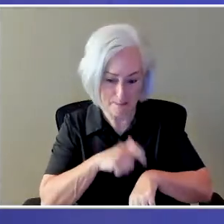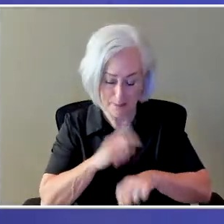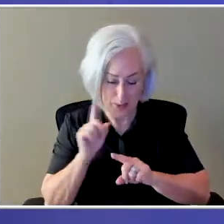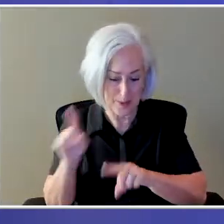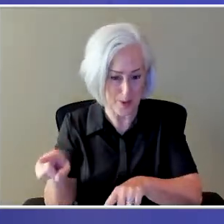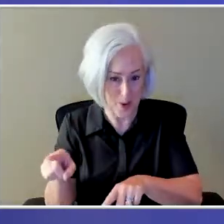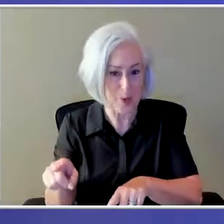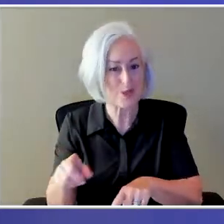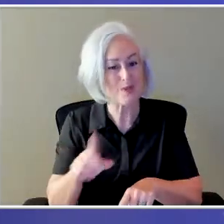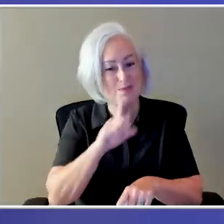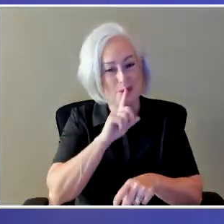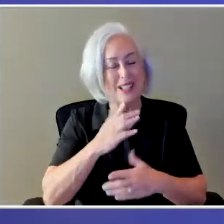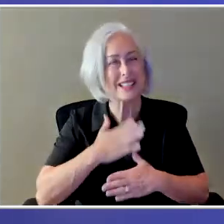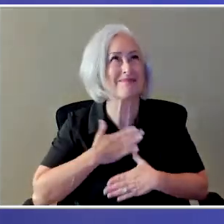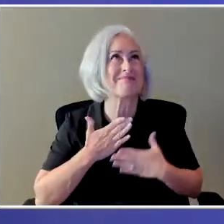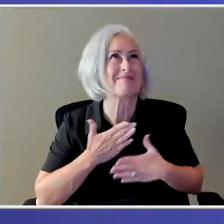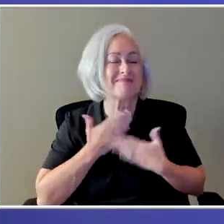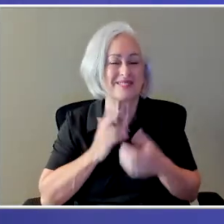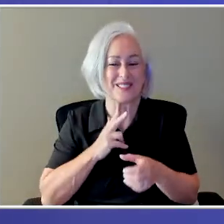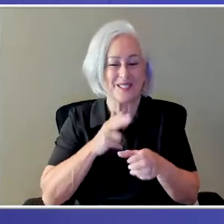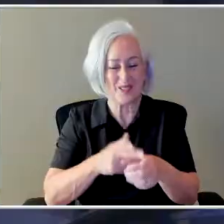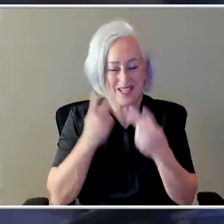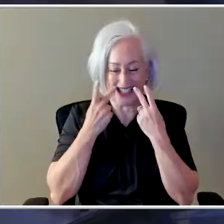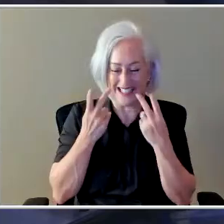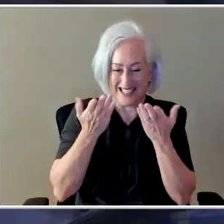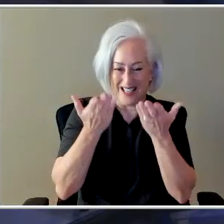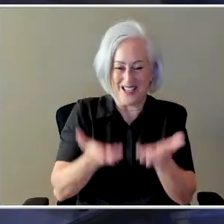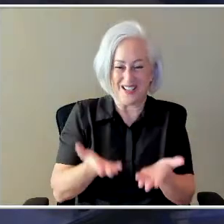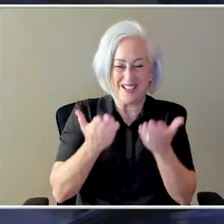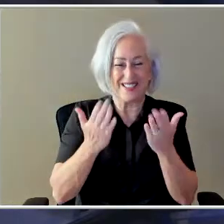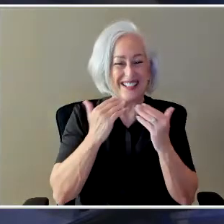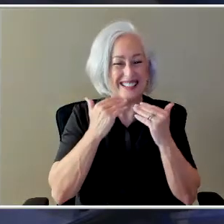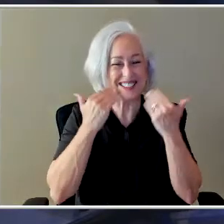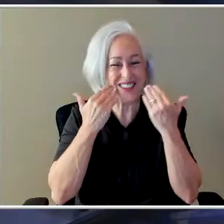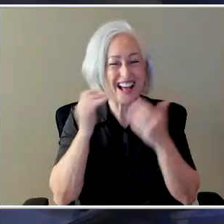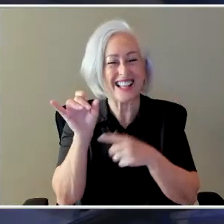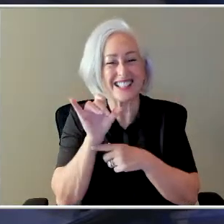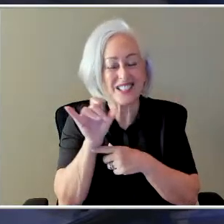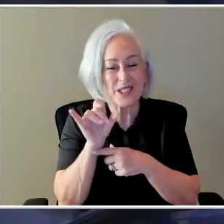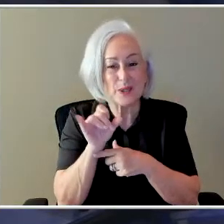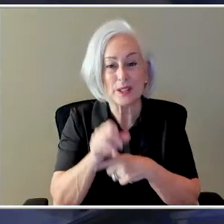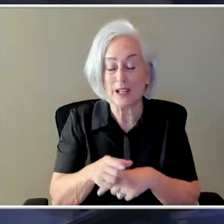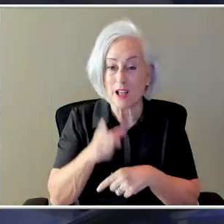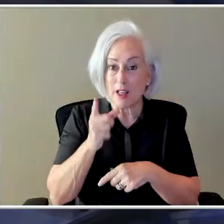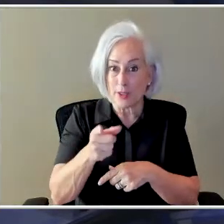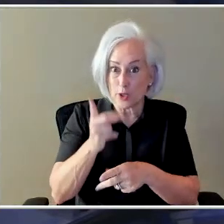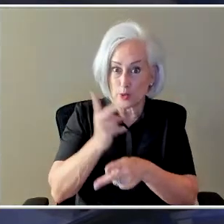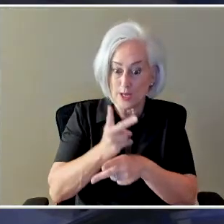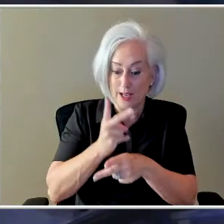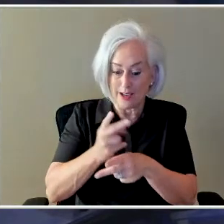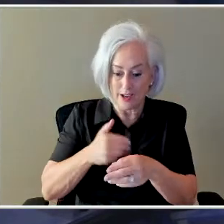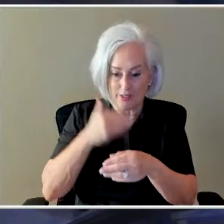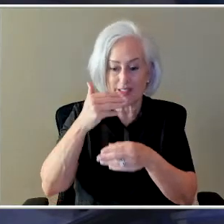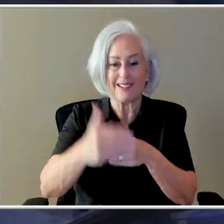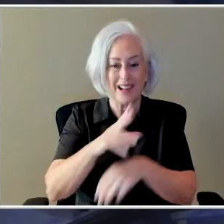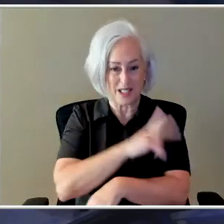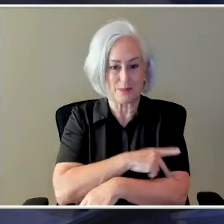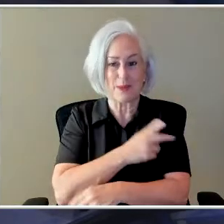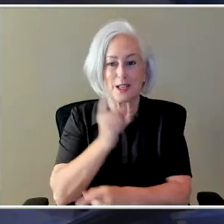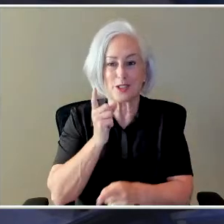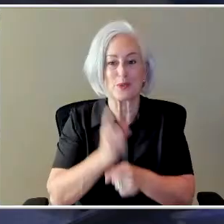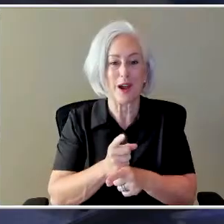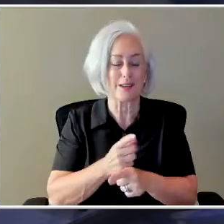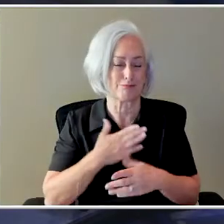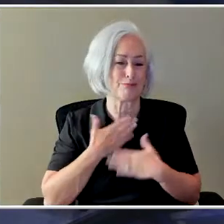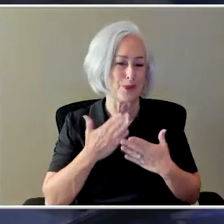then- walking and talking. I'm and sure, and smiling, and then you're on to taking care of the next sick patient. So we're so glad that you're